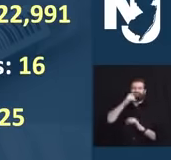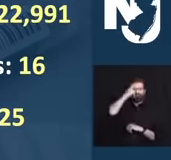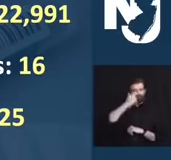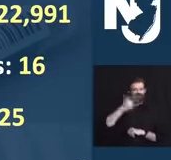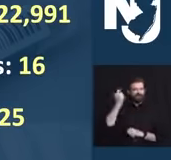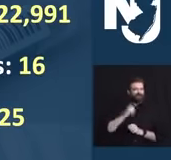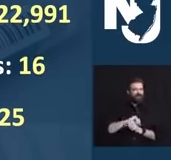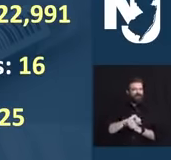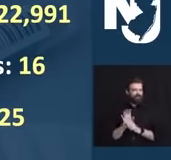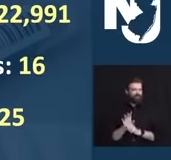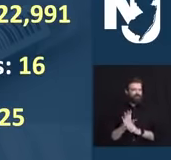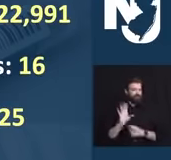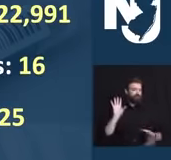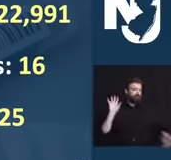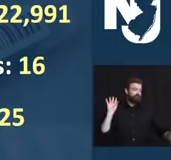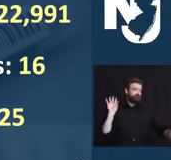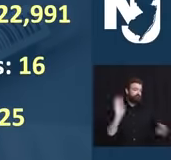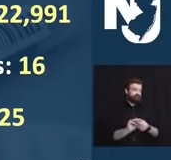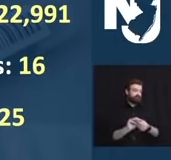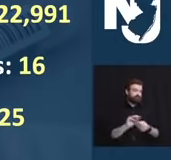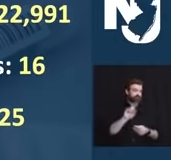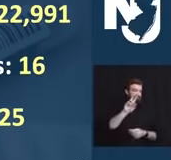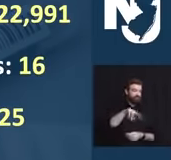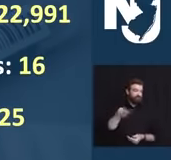22,991, with an additional